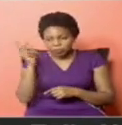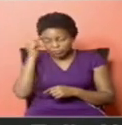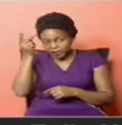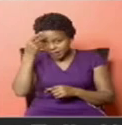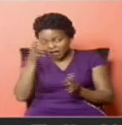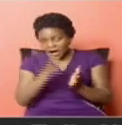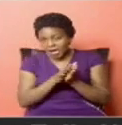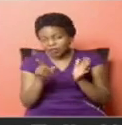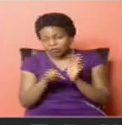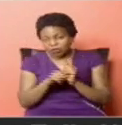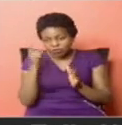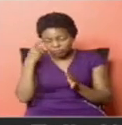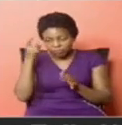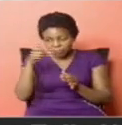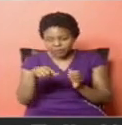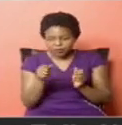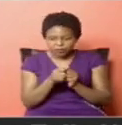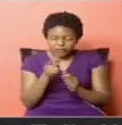the disability.